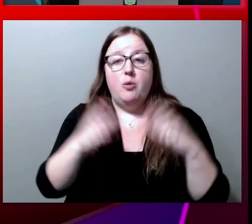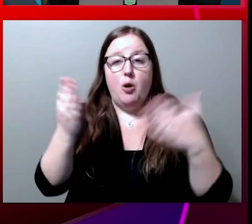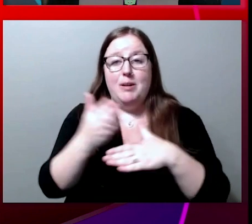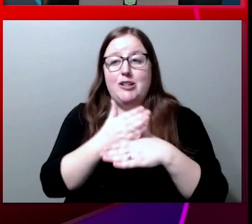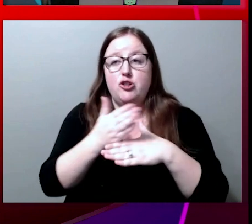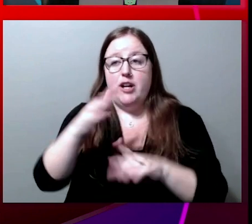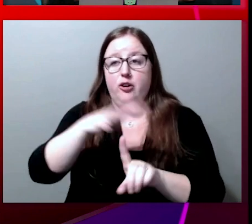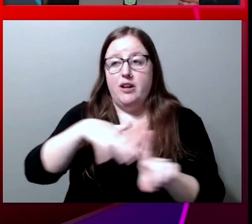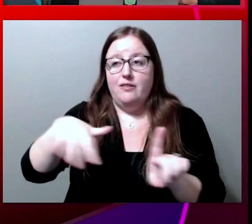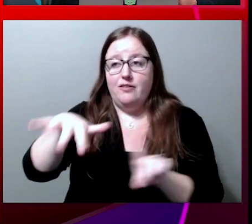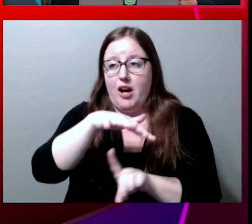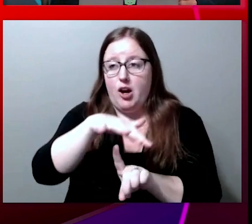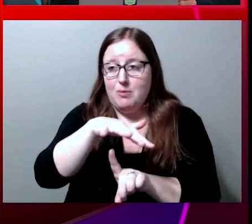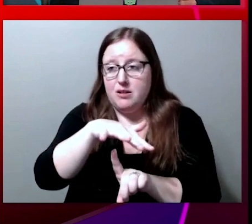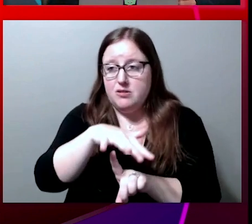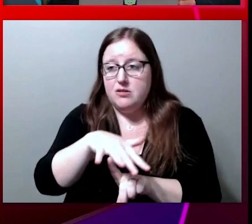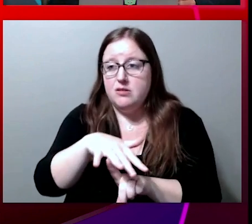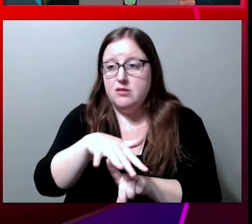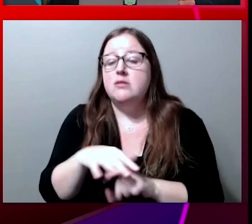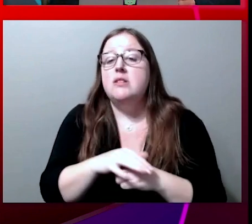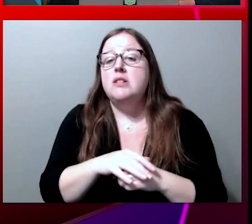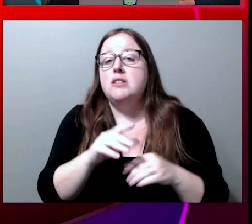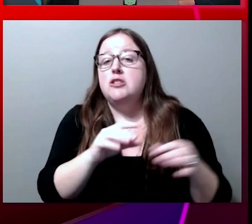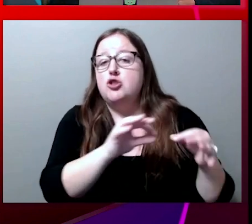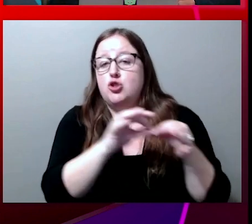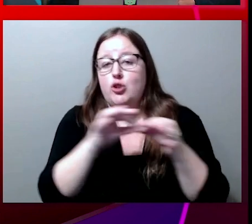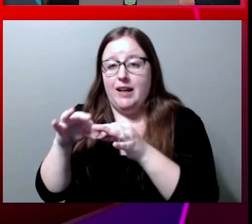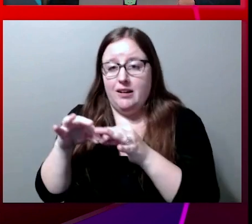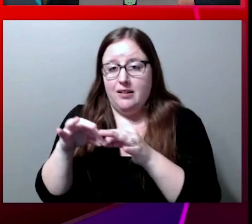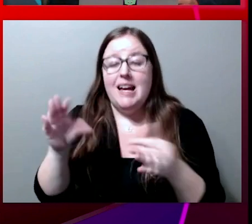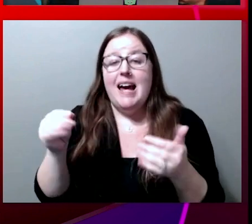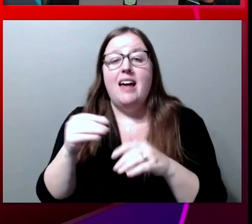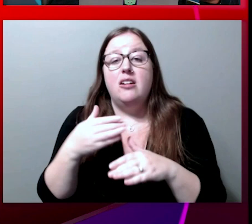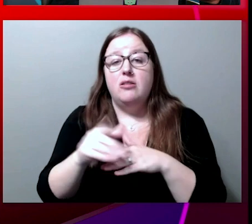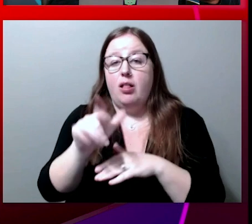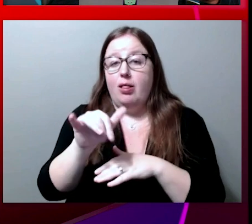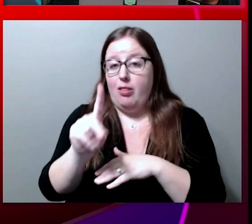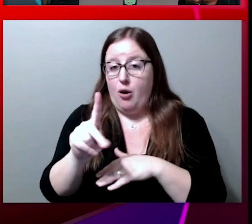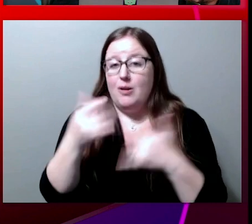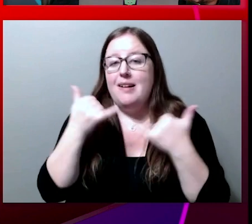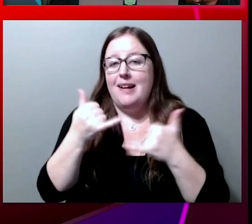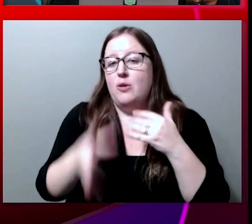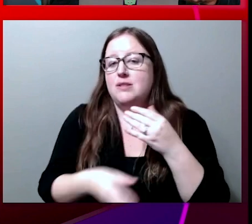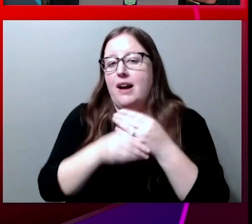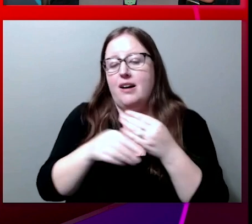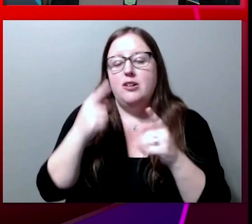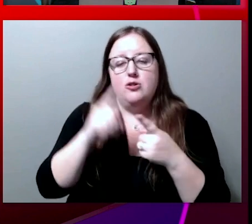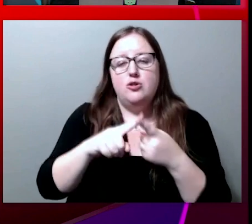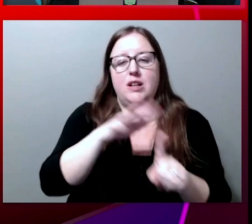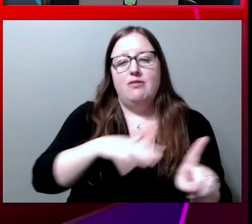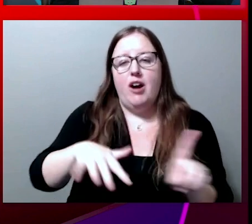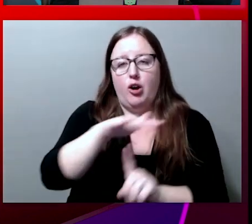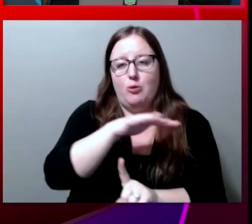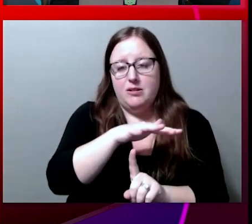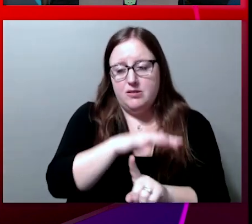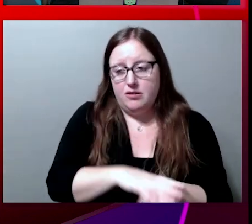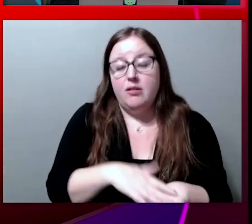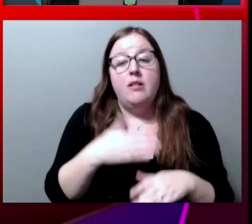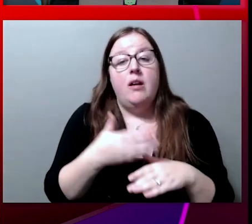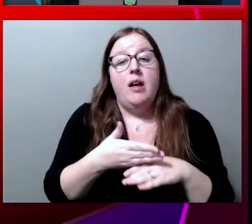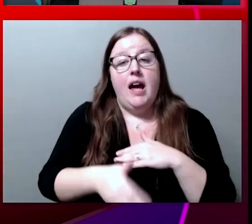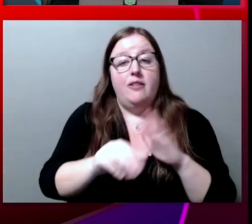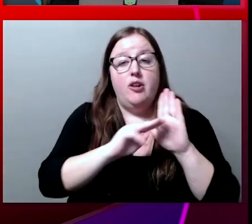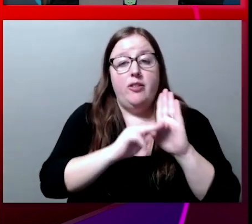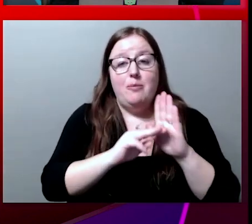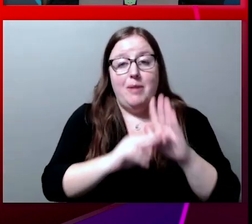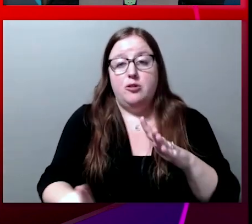environment screen. And after some loading, now it's added to the environment. Now, as soon as this model shows up